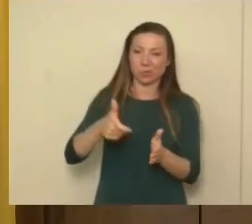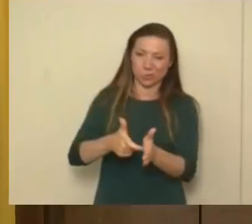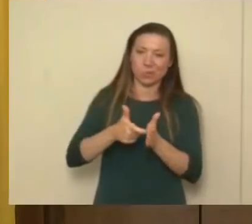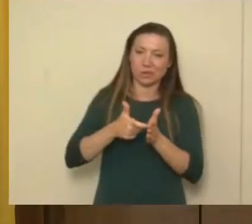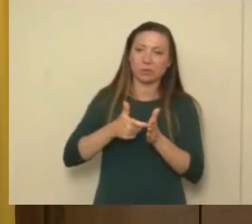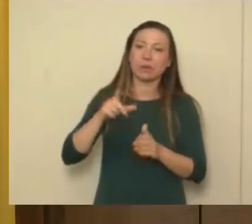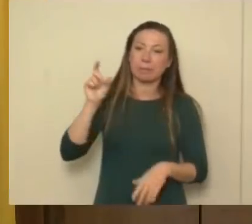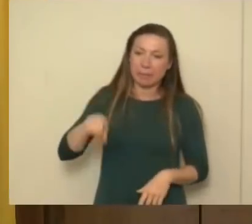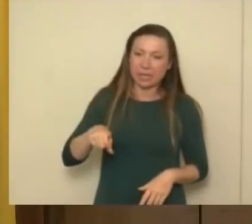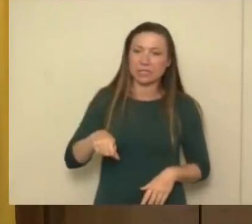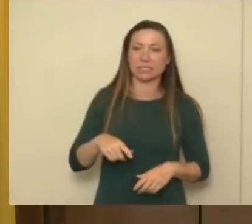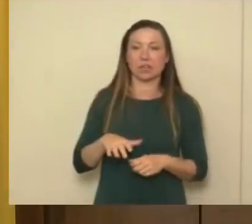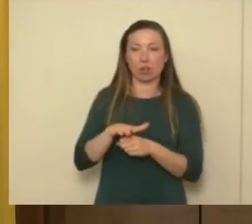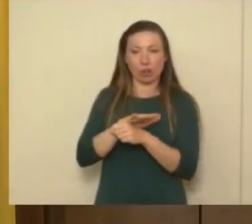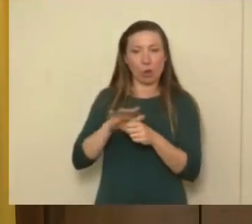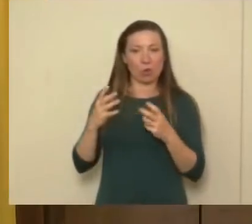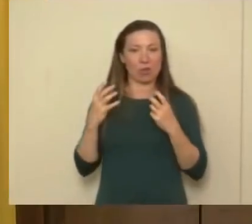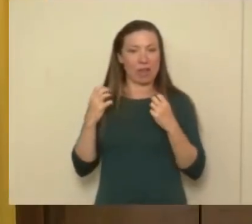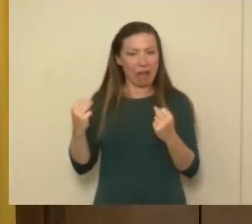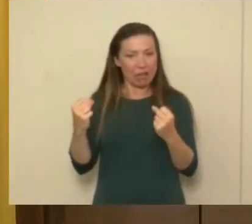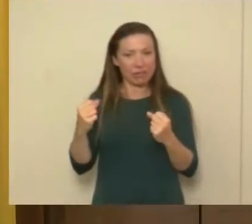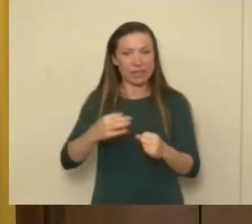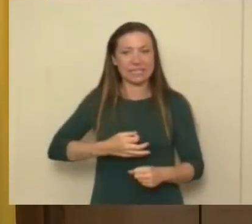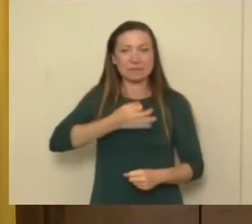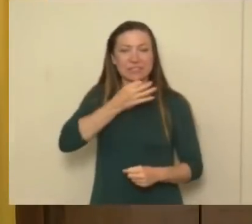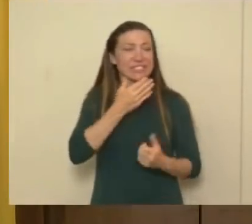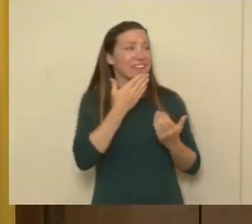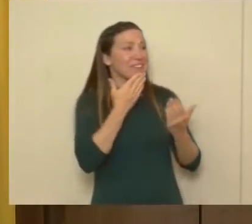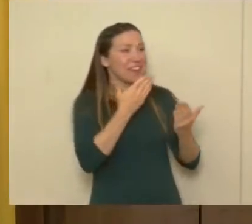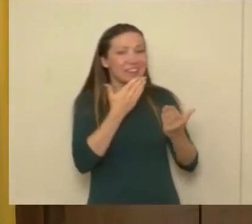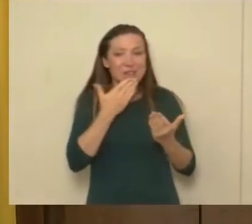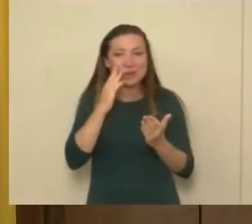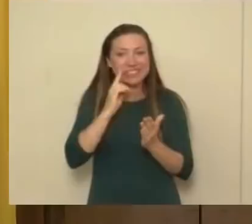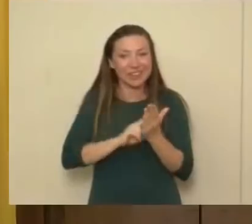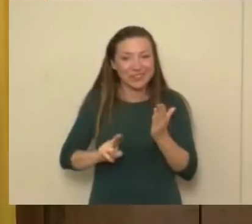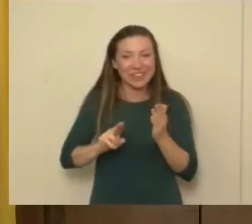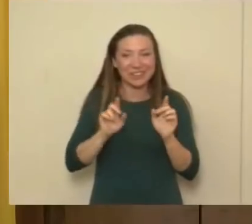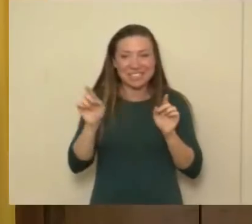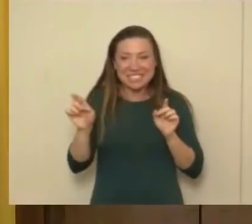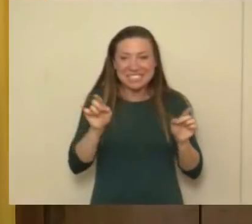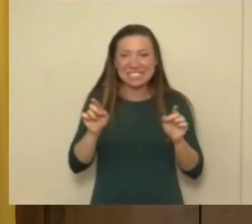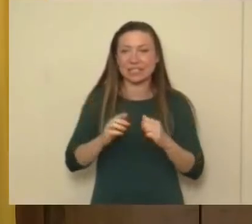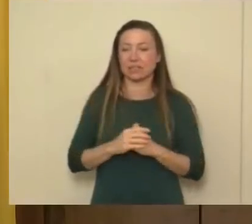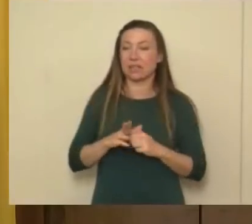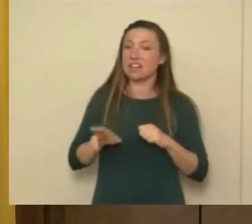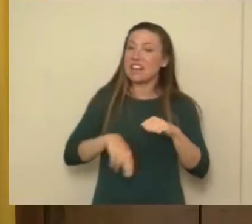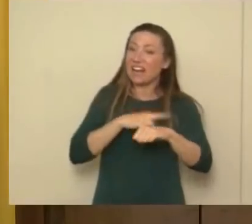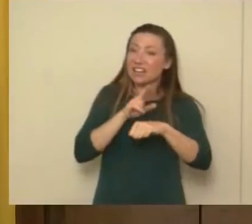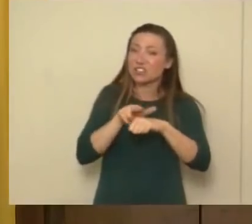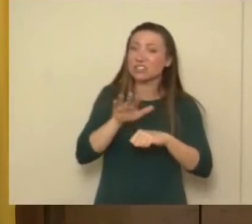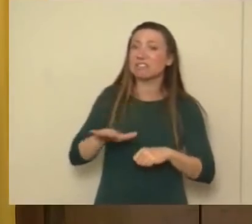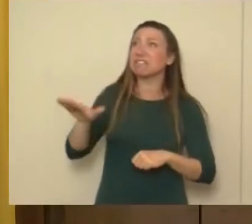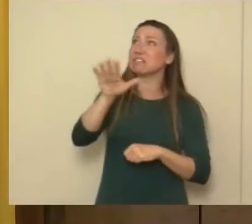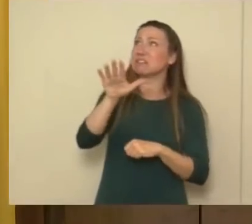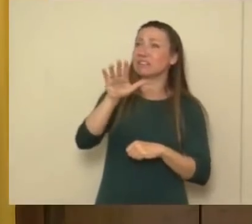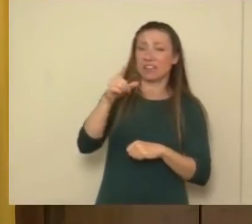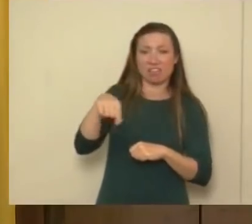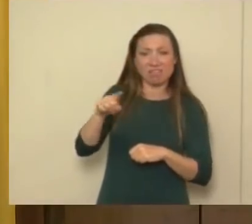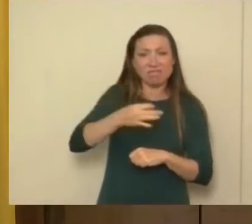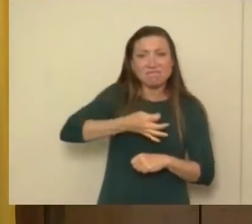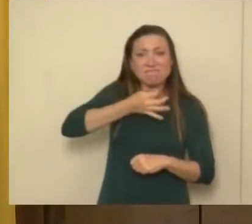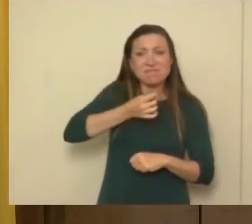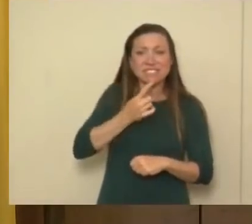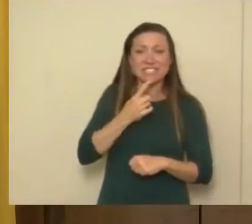you, cabinet secretaries, and nationally, that what we're seeing is incredibly problematic in this